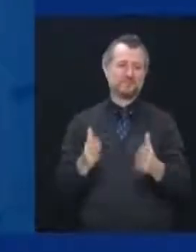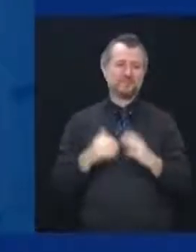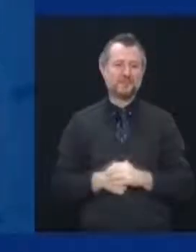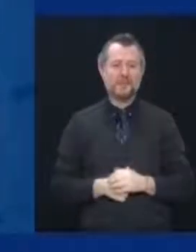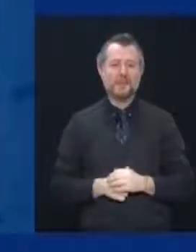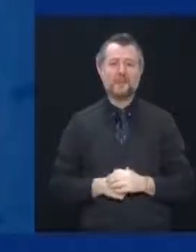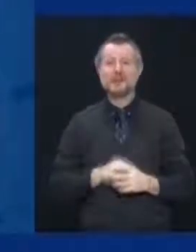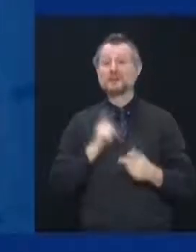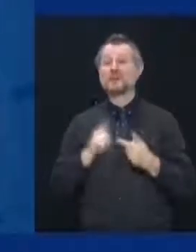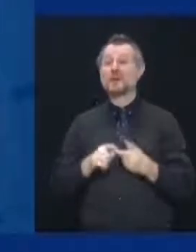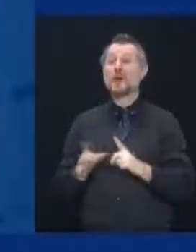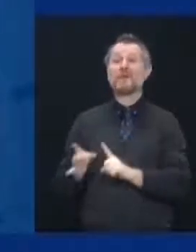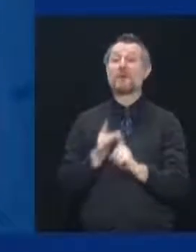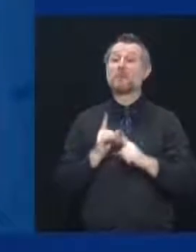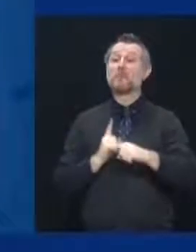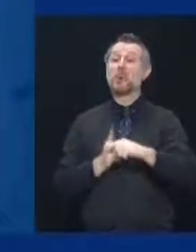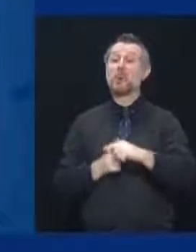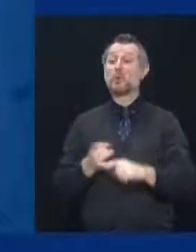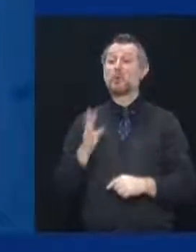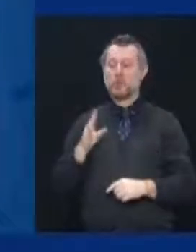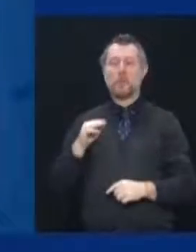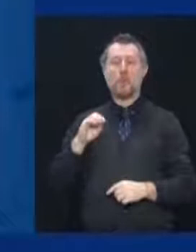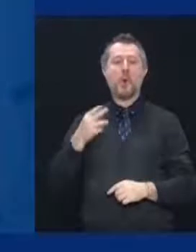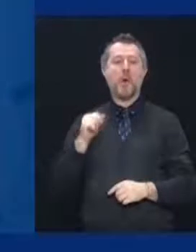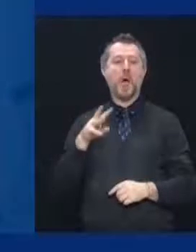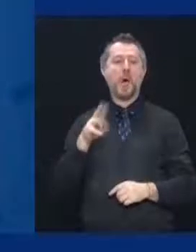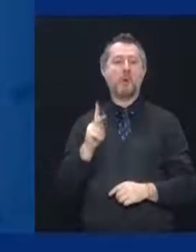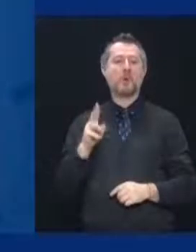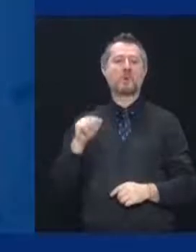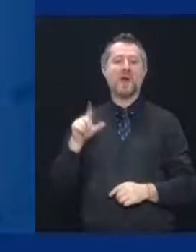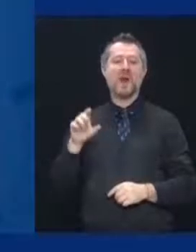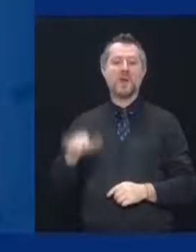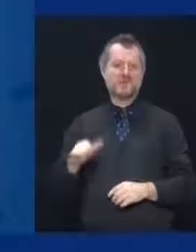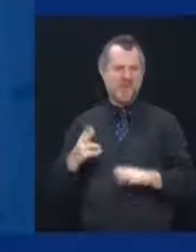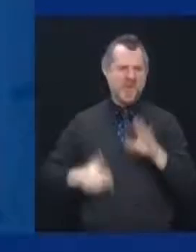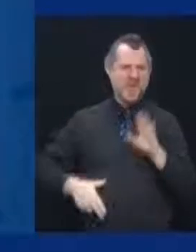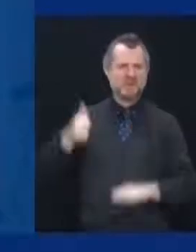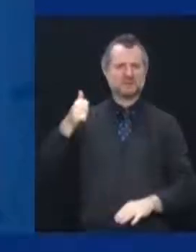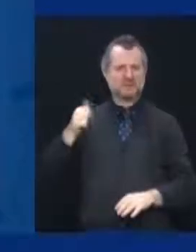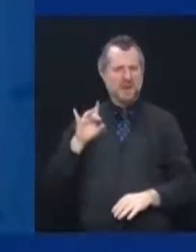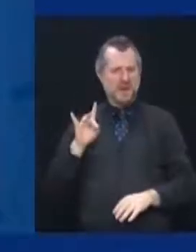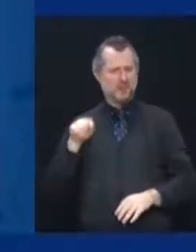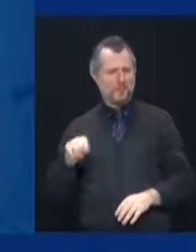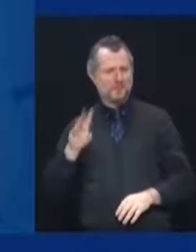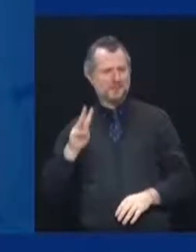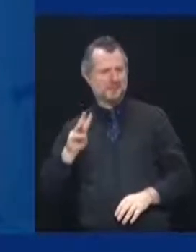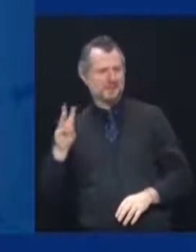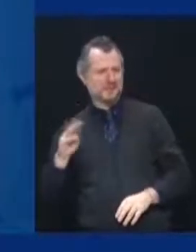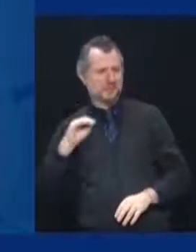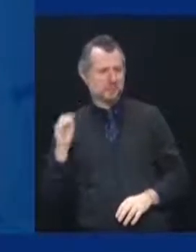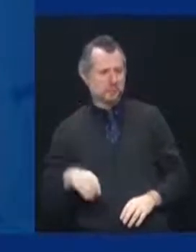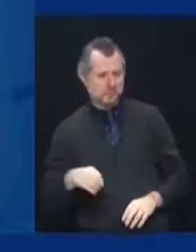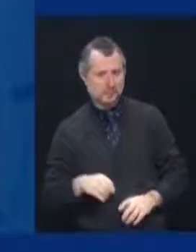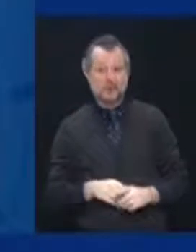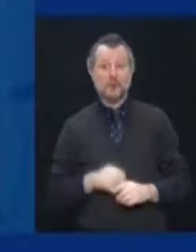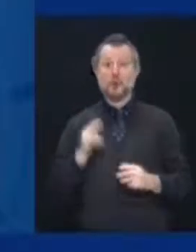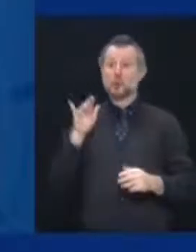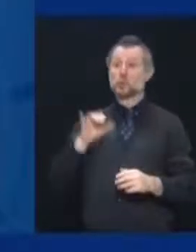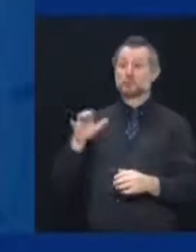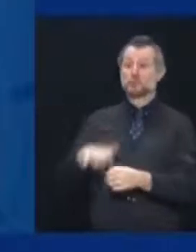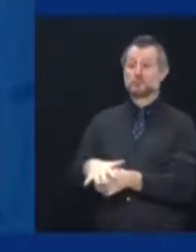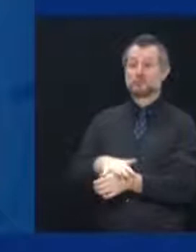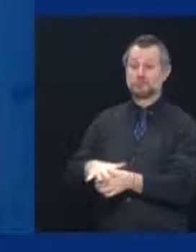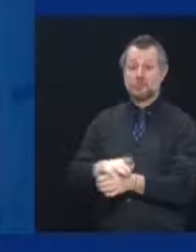Positivity, Mohawk Valley is the highest at 8.66. New York City, the